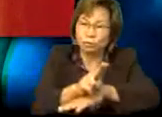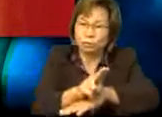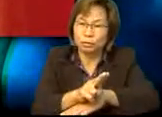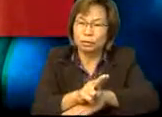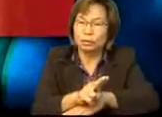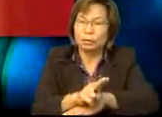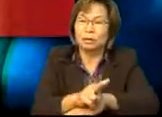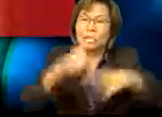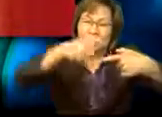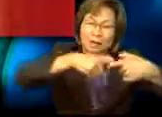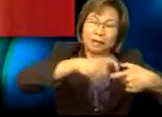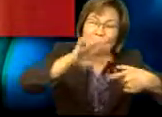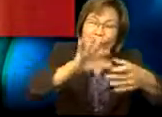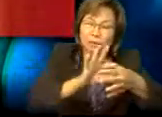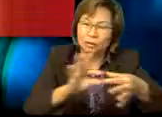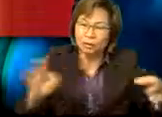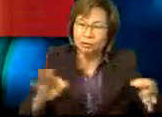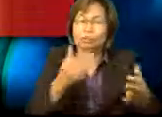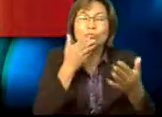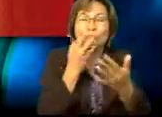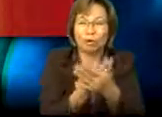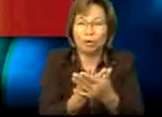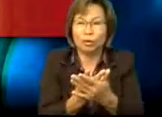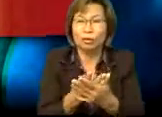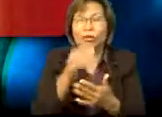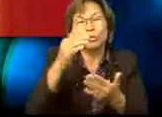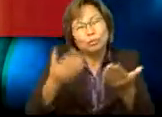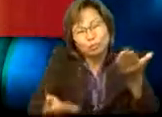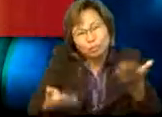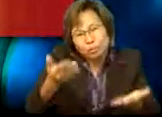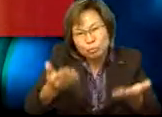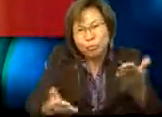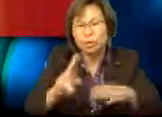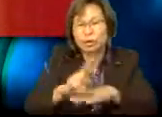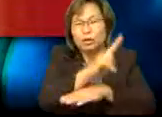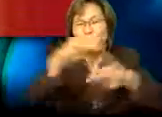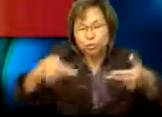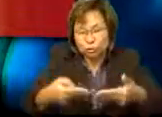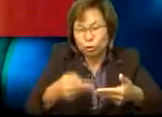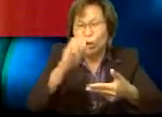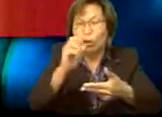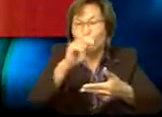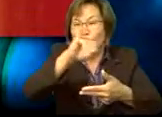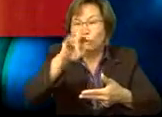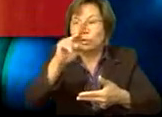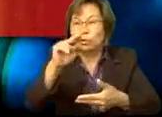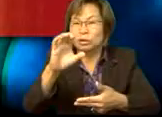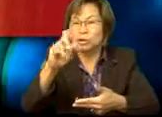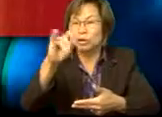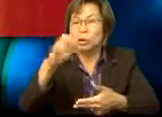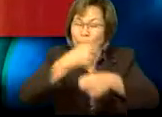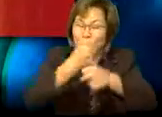sentences well. You may use conjunctions which will make your sentences flow